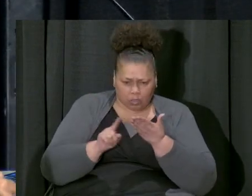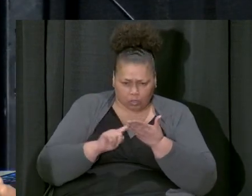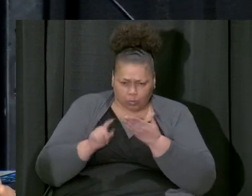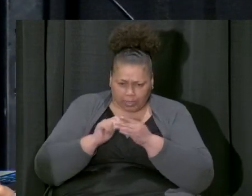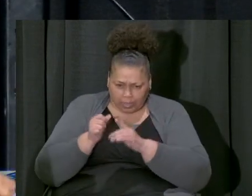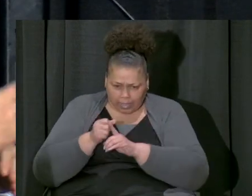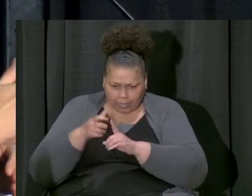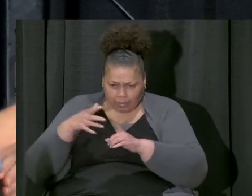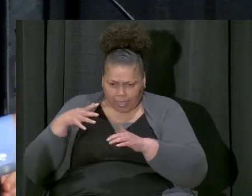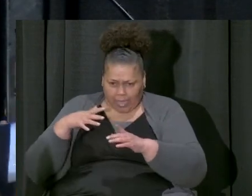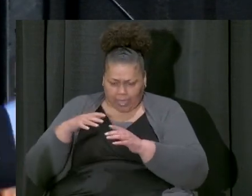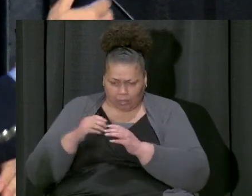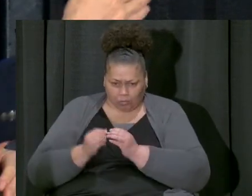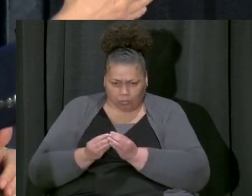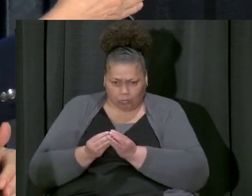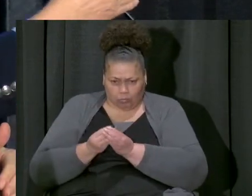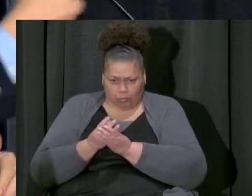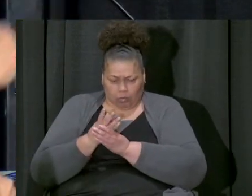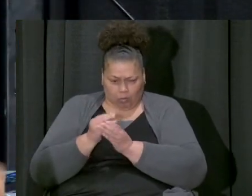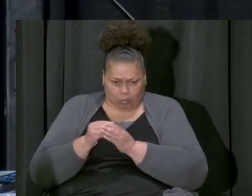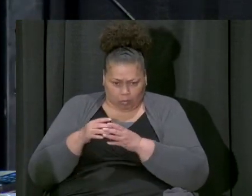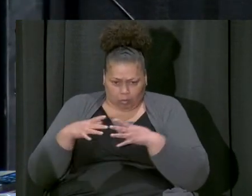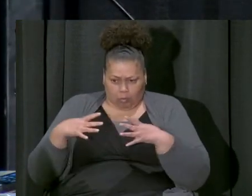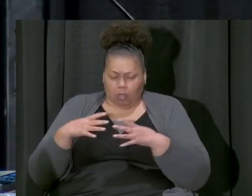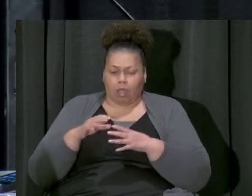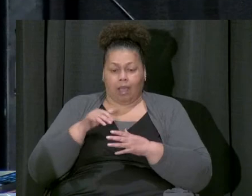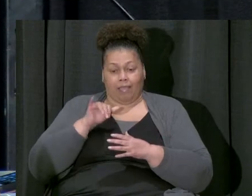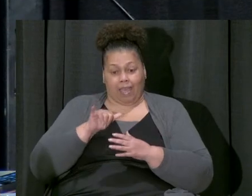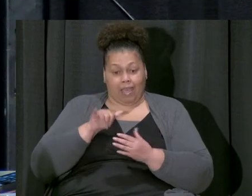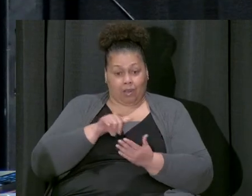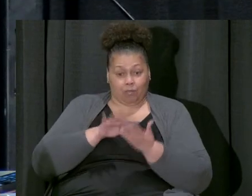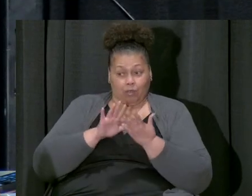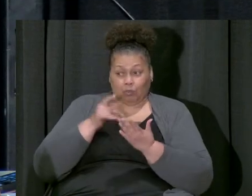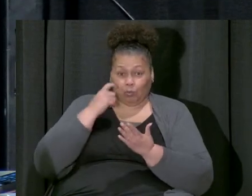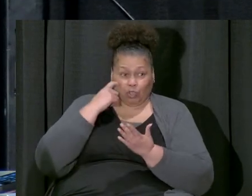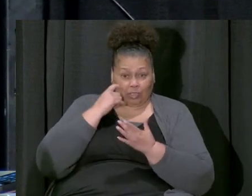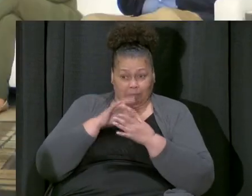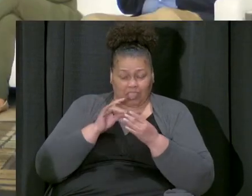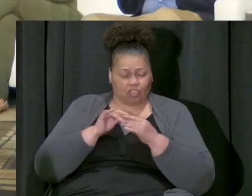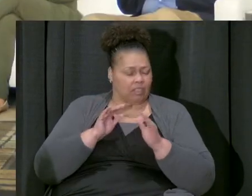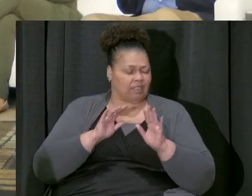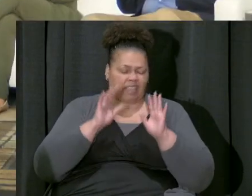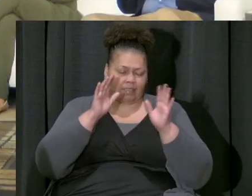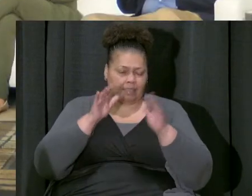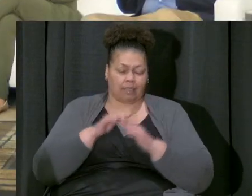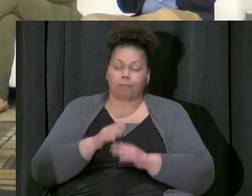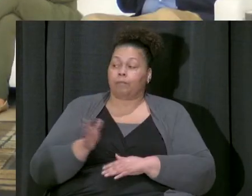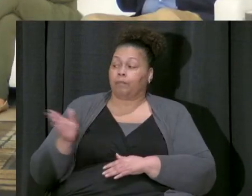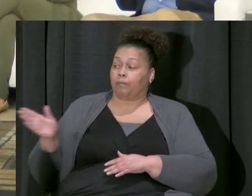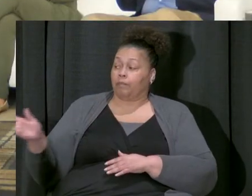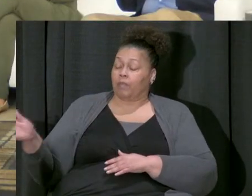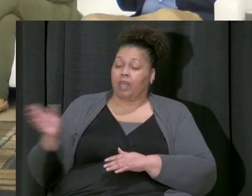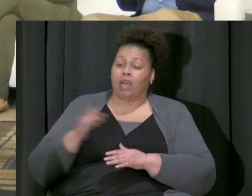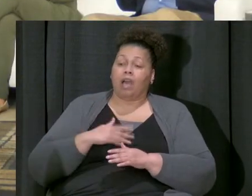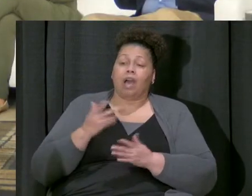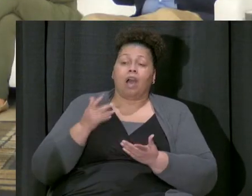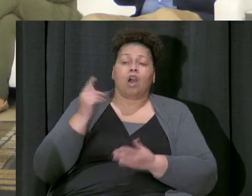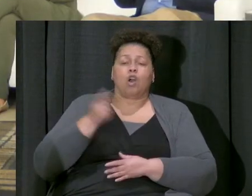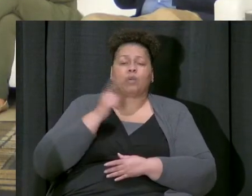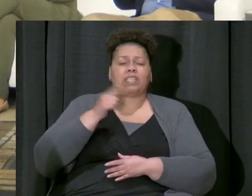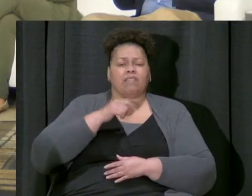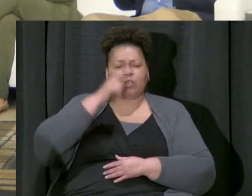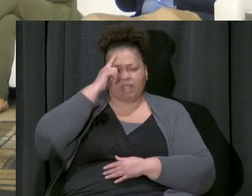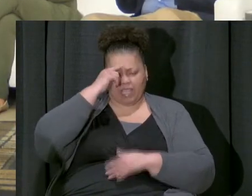So taking that approach, as you just outlined, I think is excellent. Yeah, one thing I think we always have to think with a